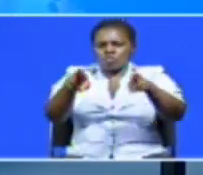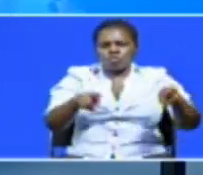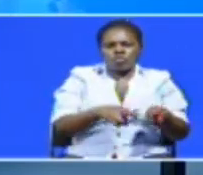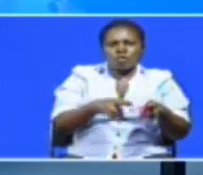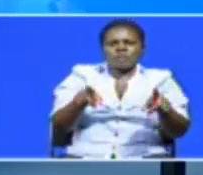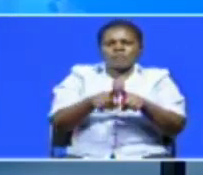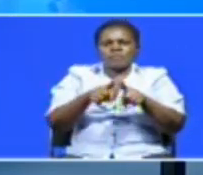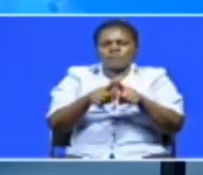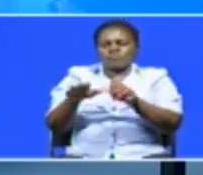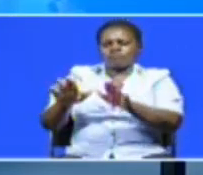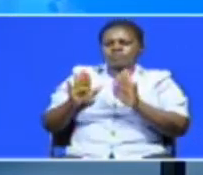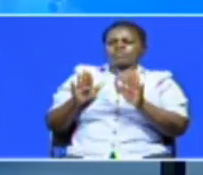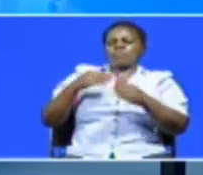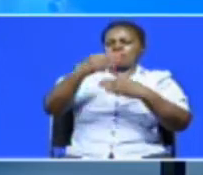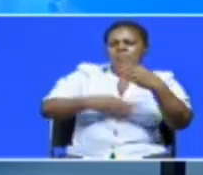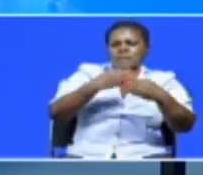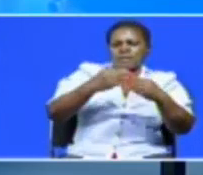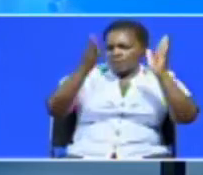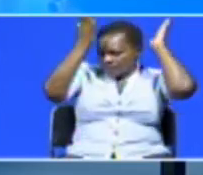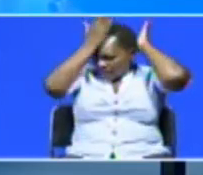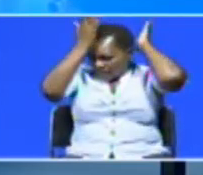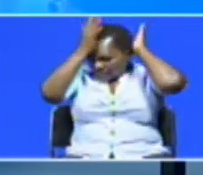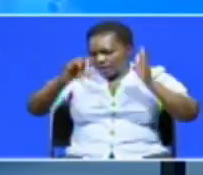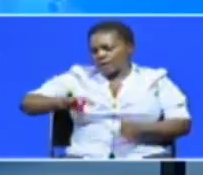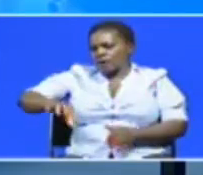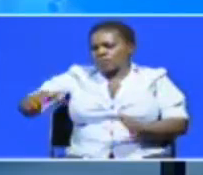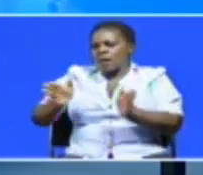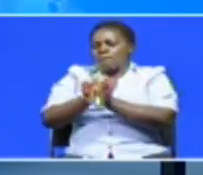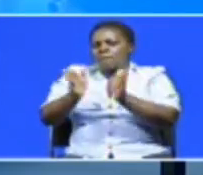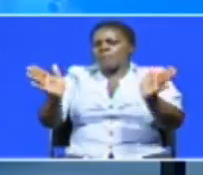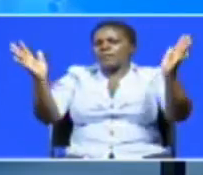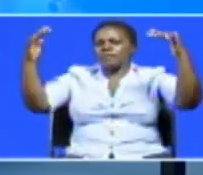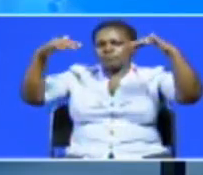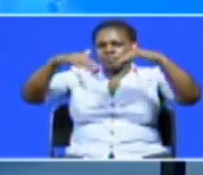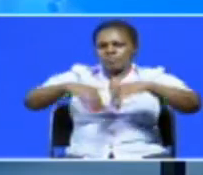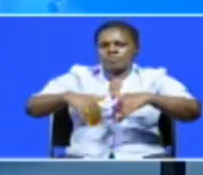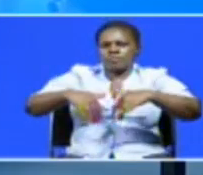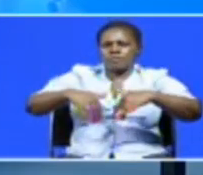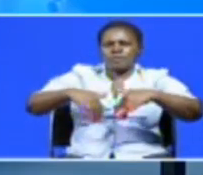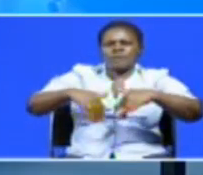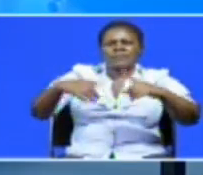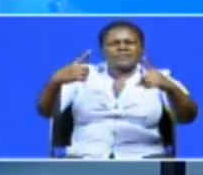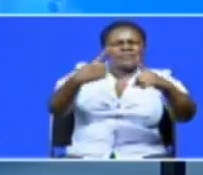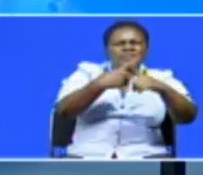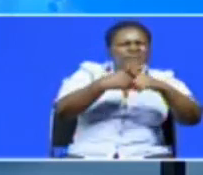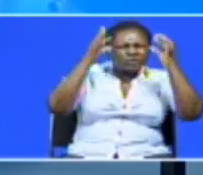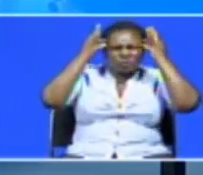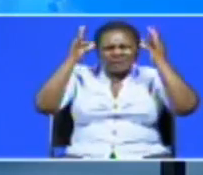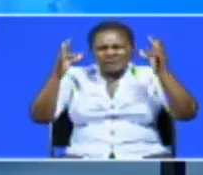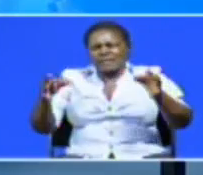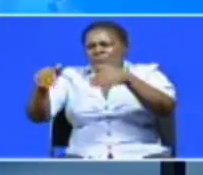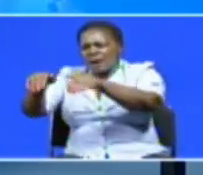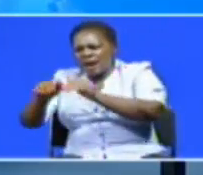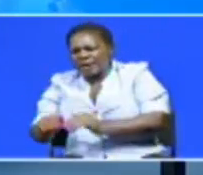purchased prevention kits. In Kakamega County, all public gatherings, including burials and weddings, have also